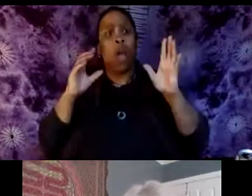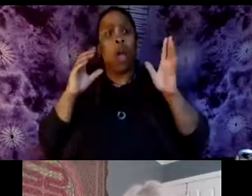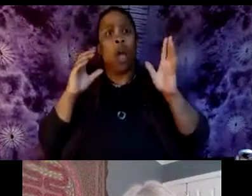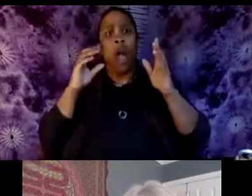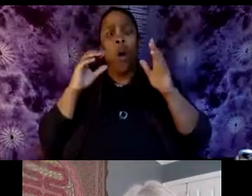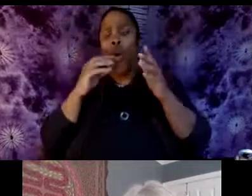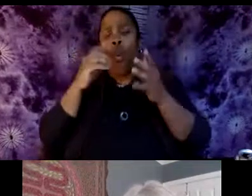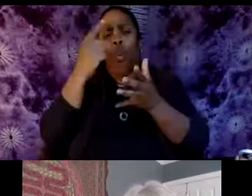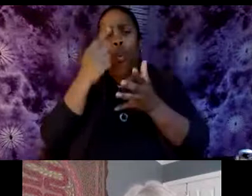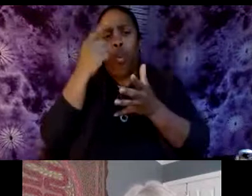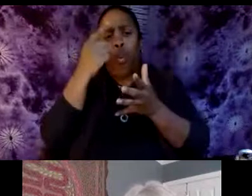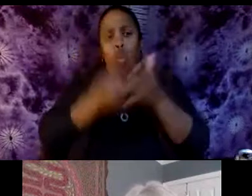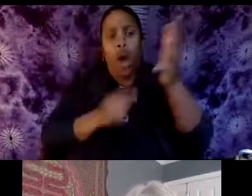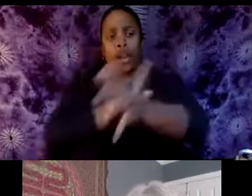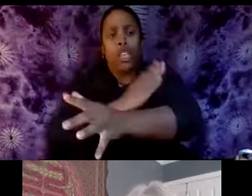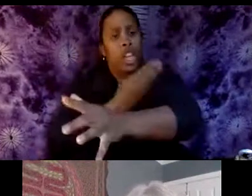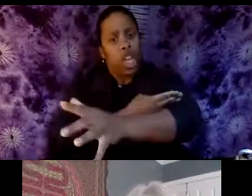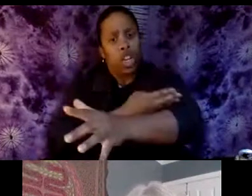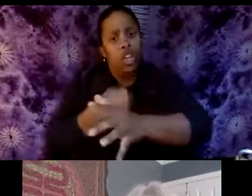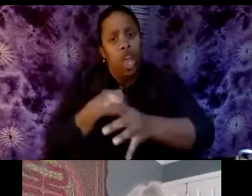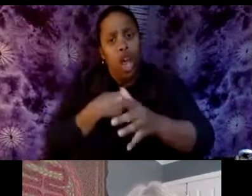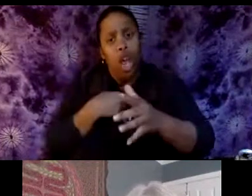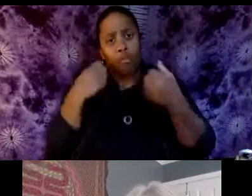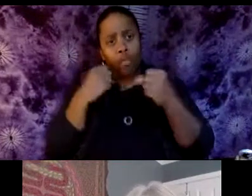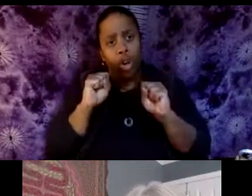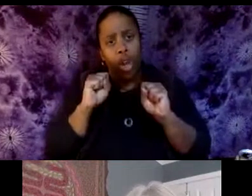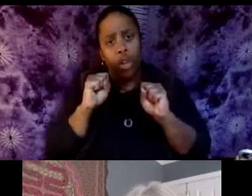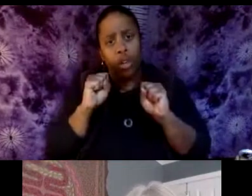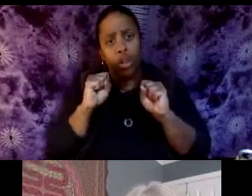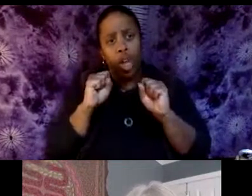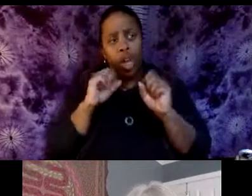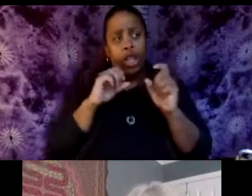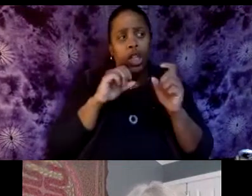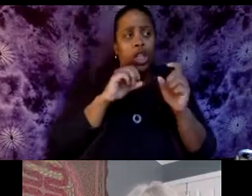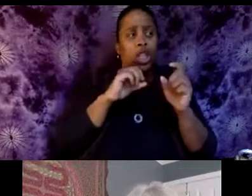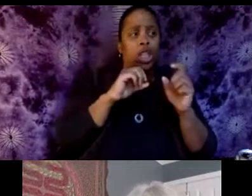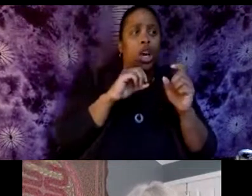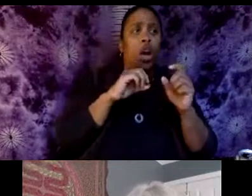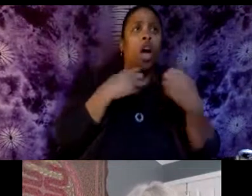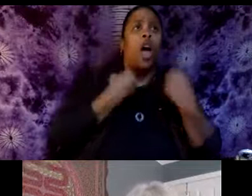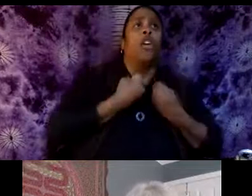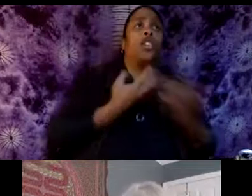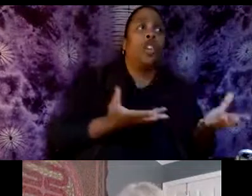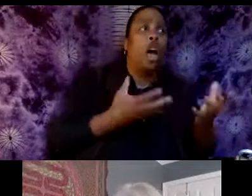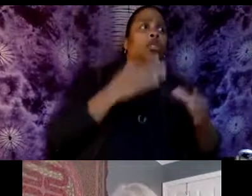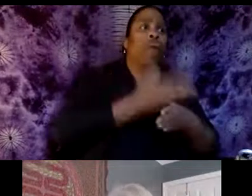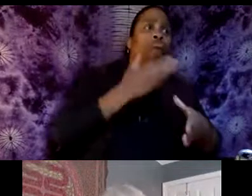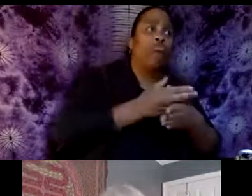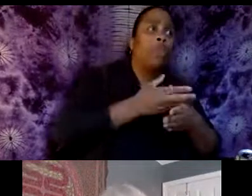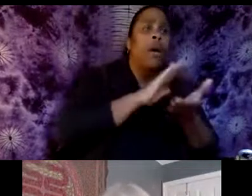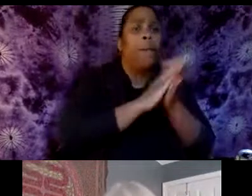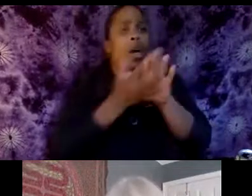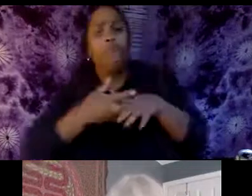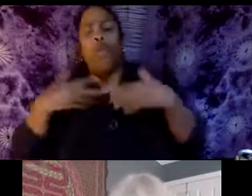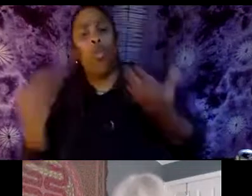that I'm seeking to turn the exhaustion and the harassment into? Yeah, that's a great question.